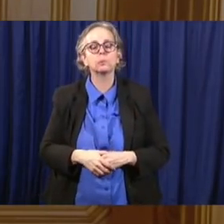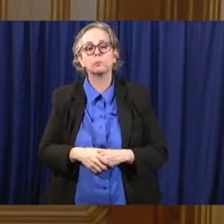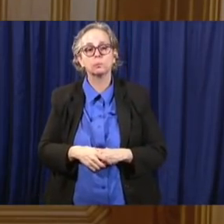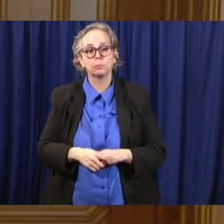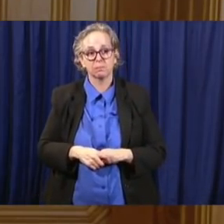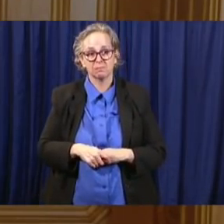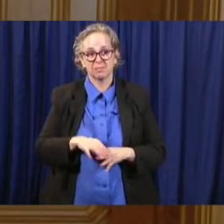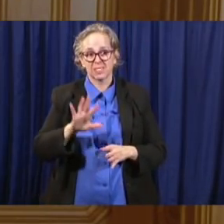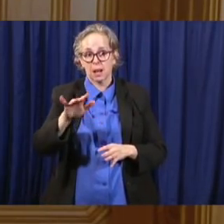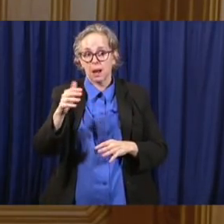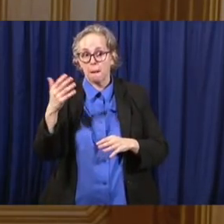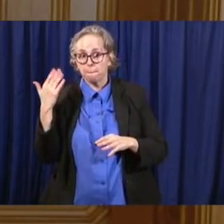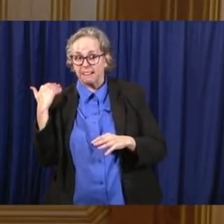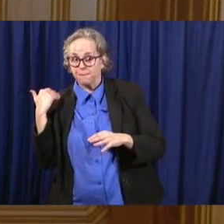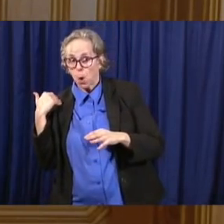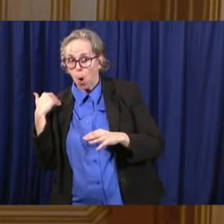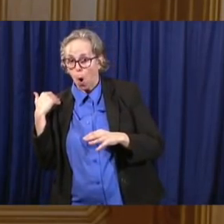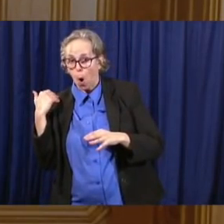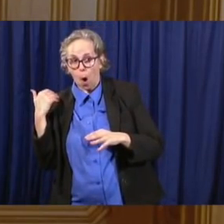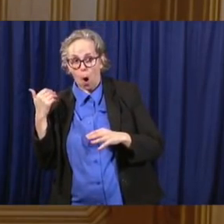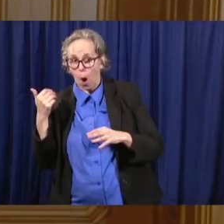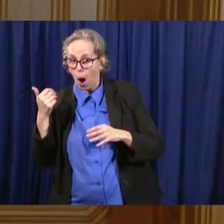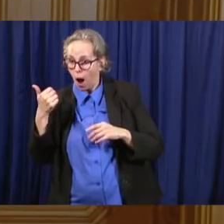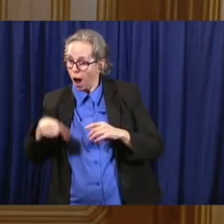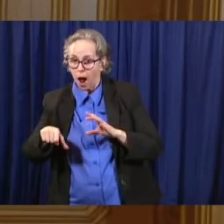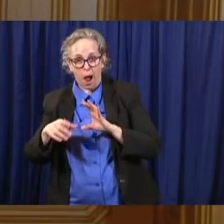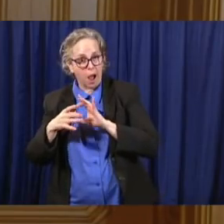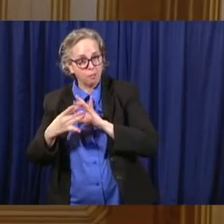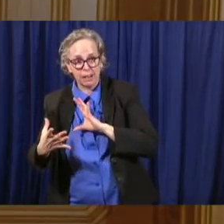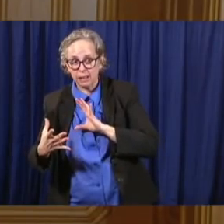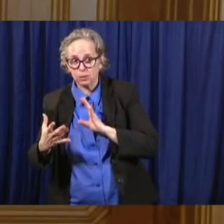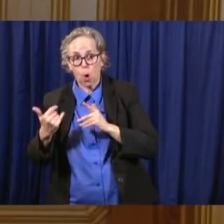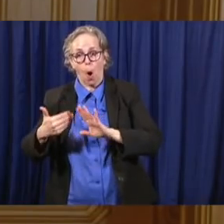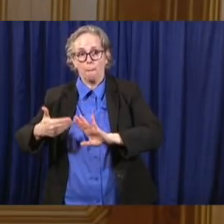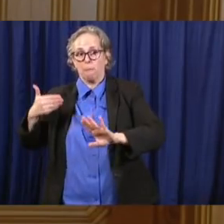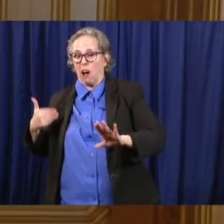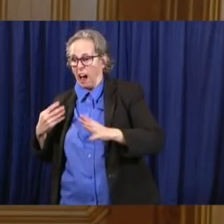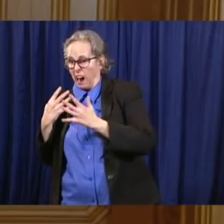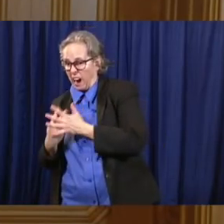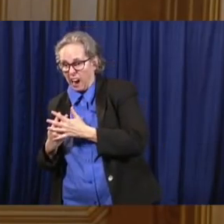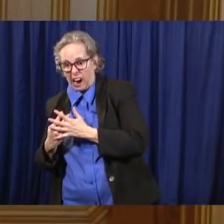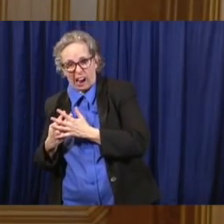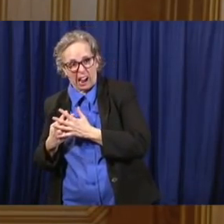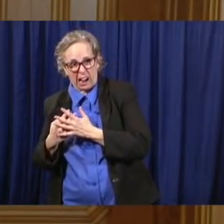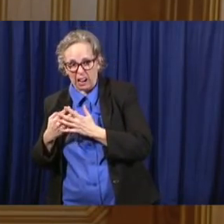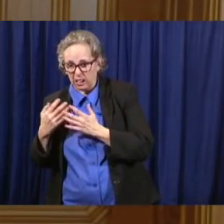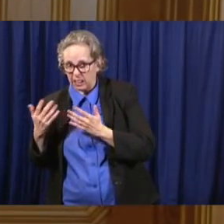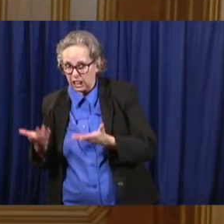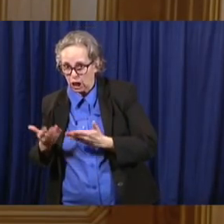in the past, people who have had prior incarcerations in Ohio. They've been in Ohio prison before.